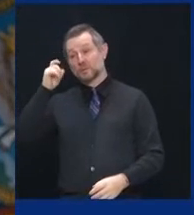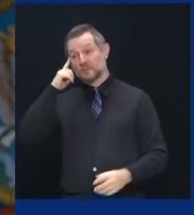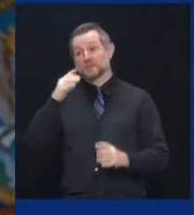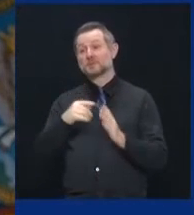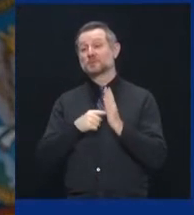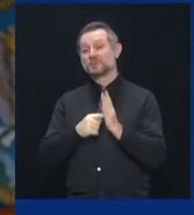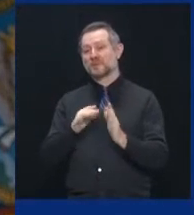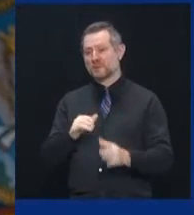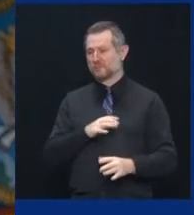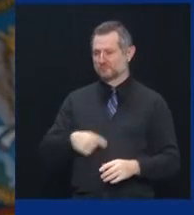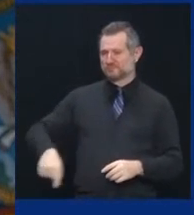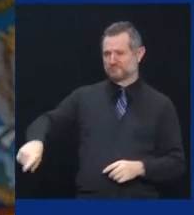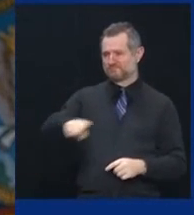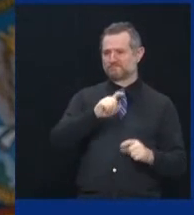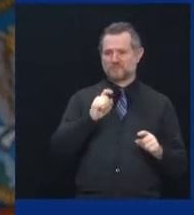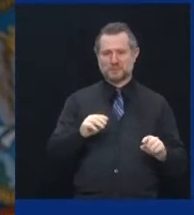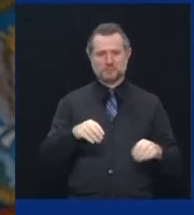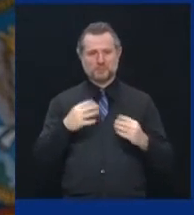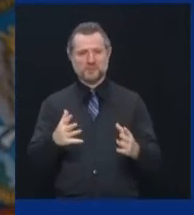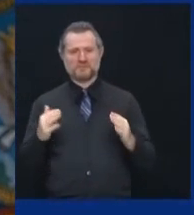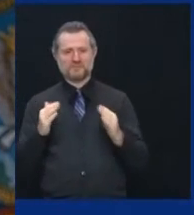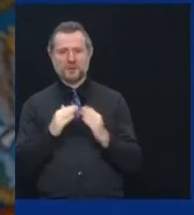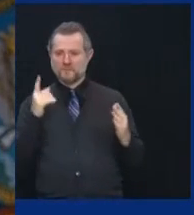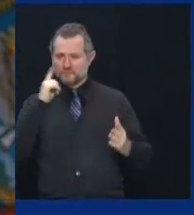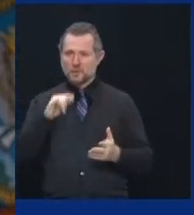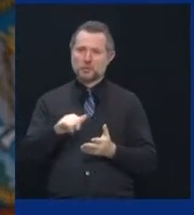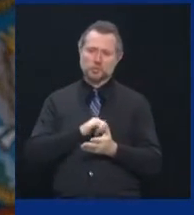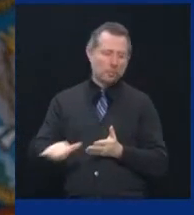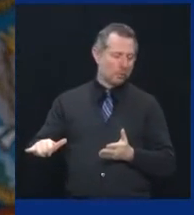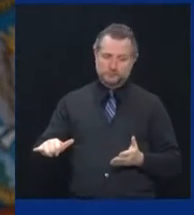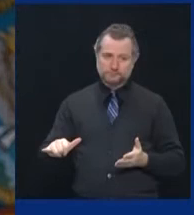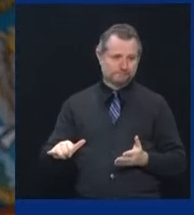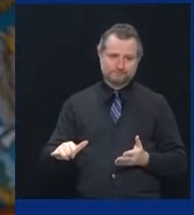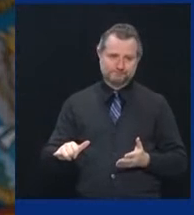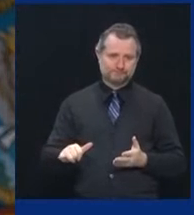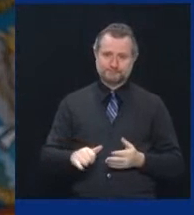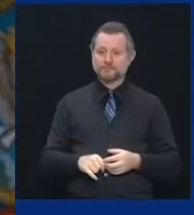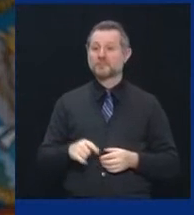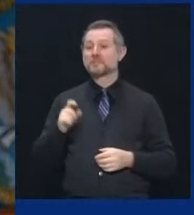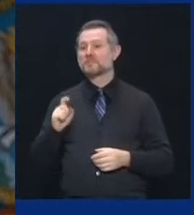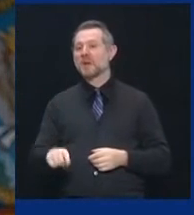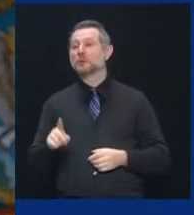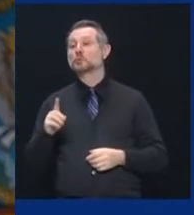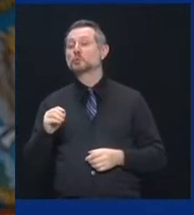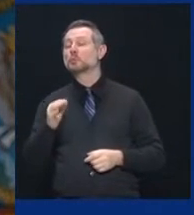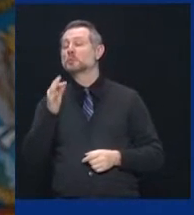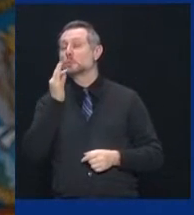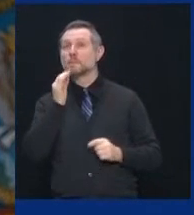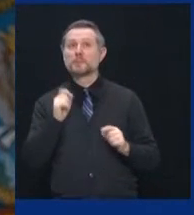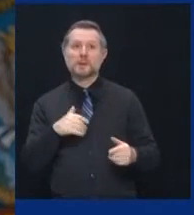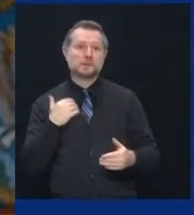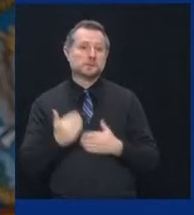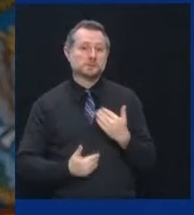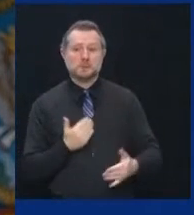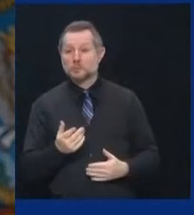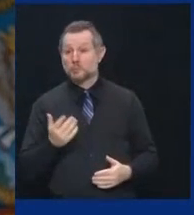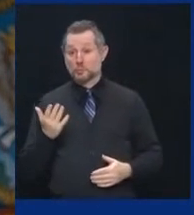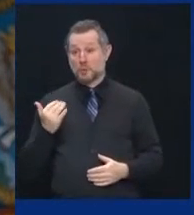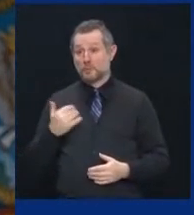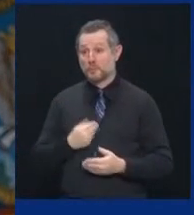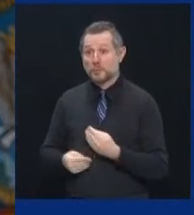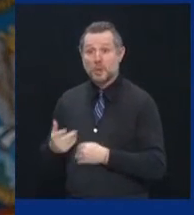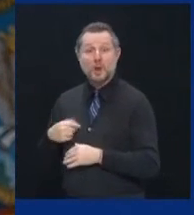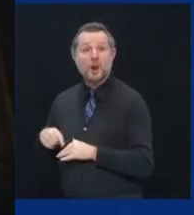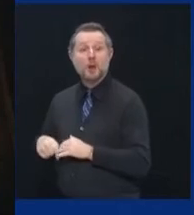deliver fairness for New York. And they must do it quickly, because our budget is due